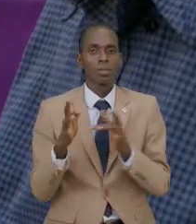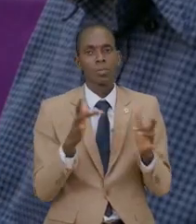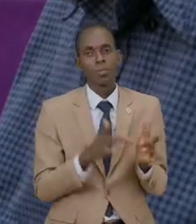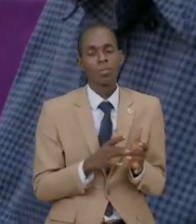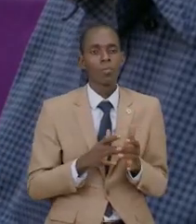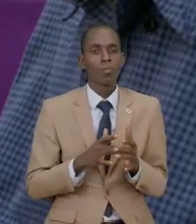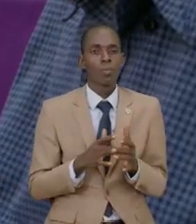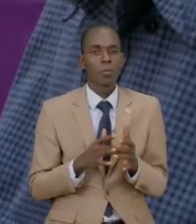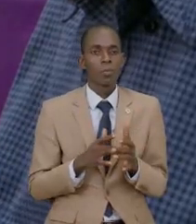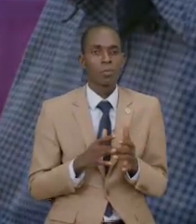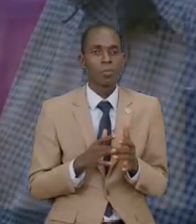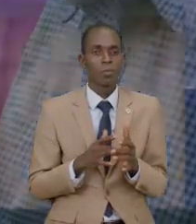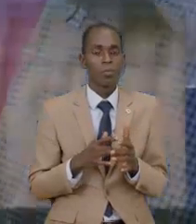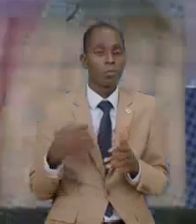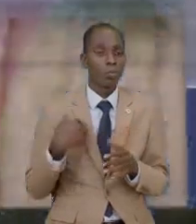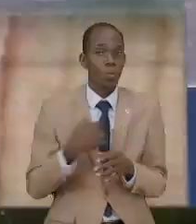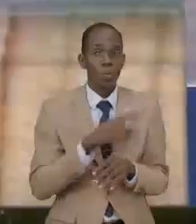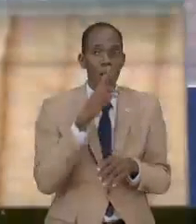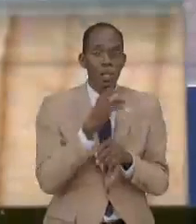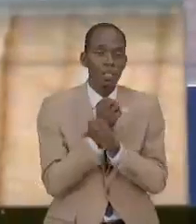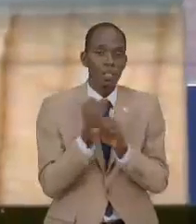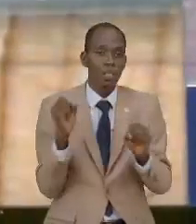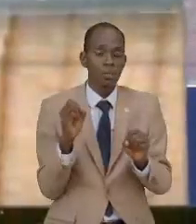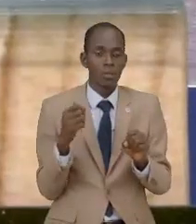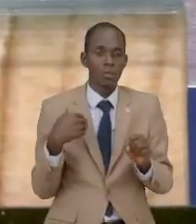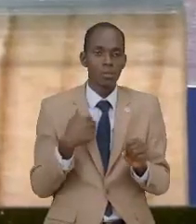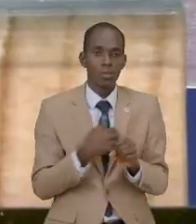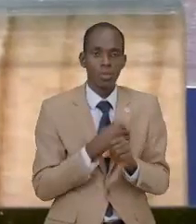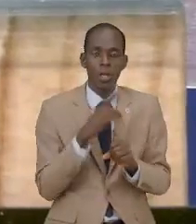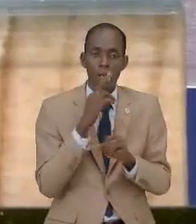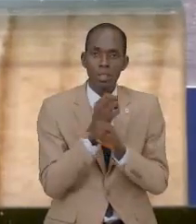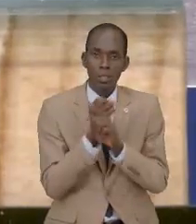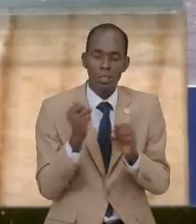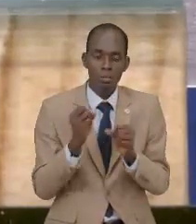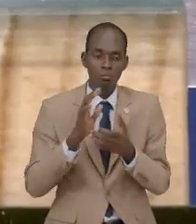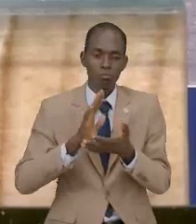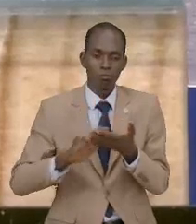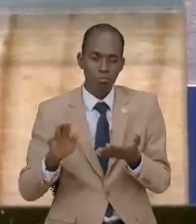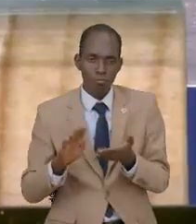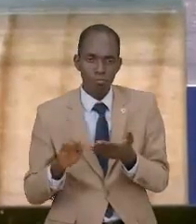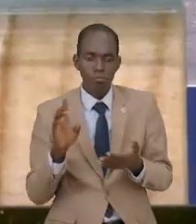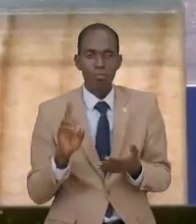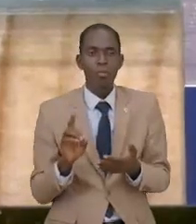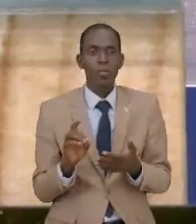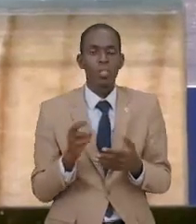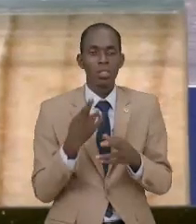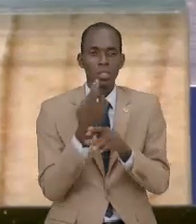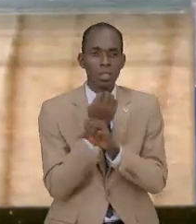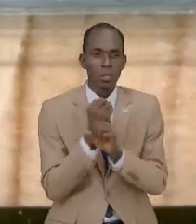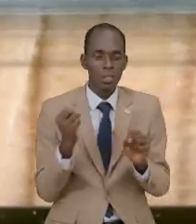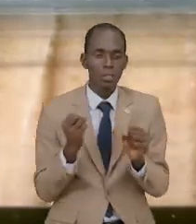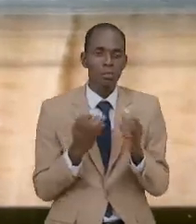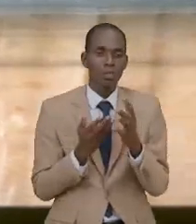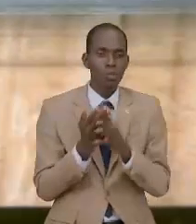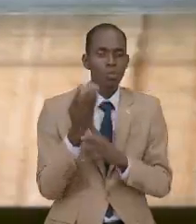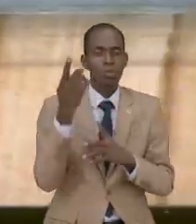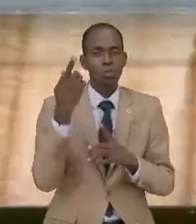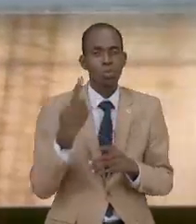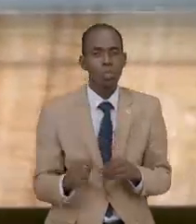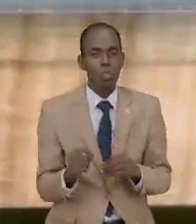Christ Jesus, we're justified, we're saved, we're forgiven, we're redeemed through the